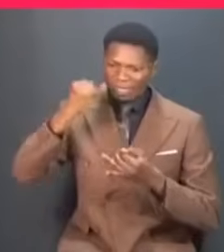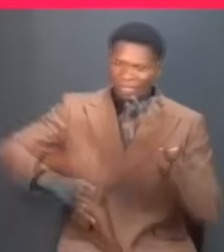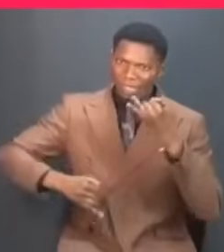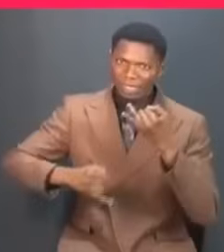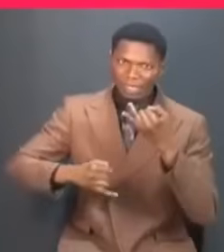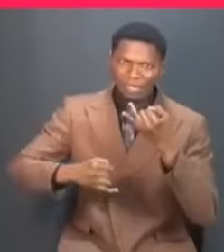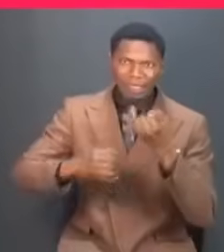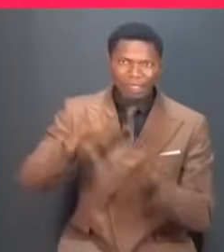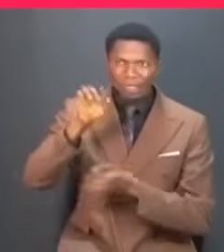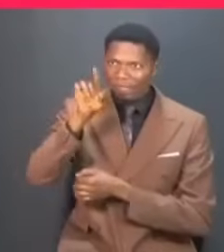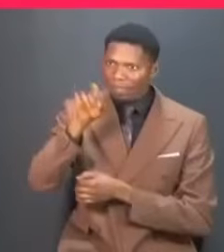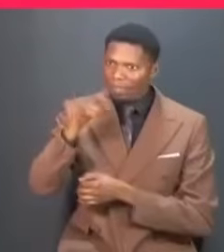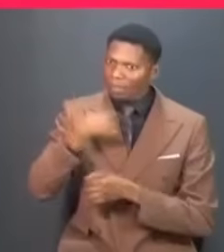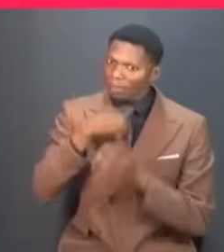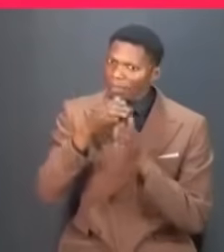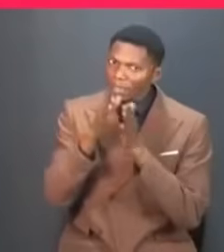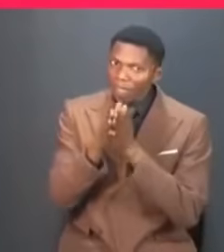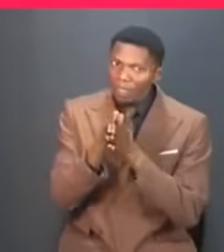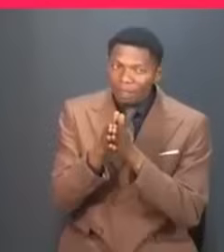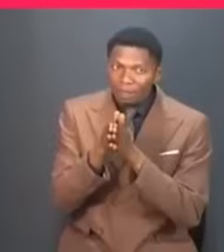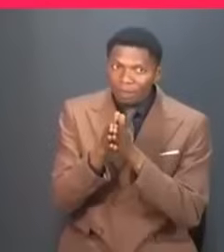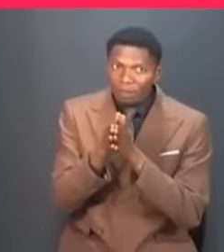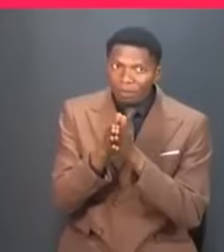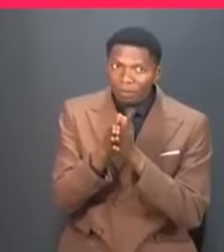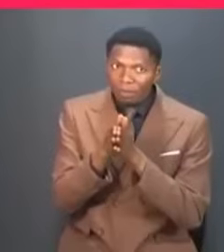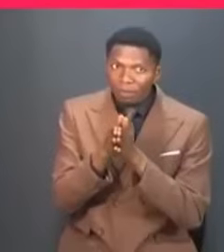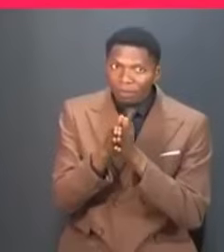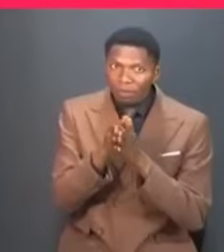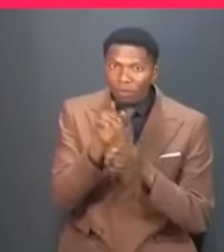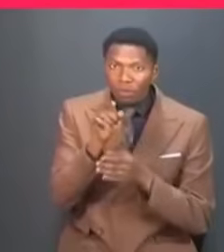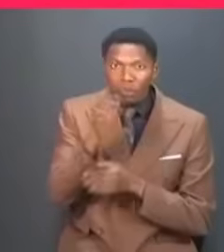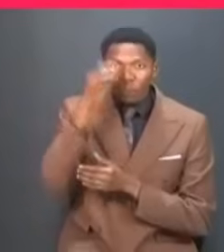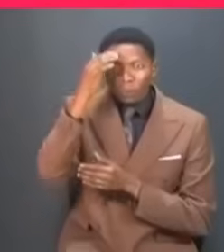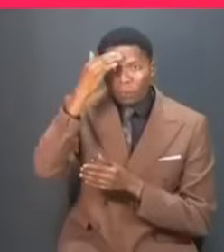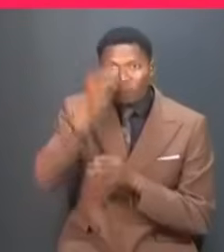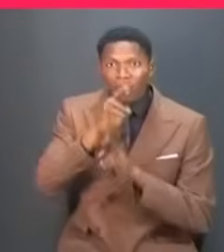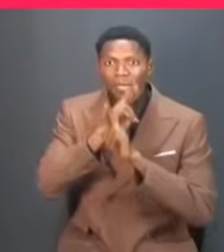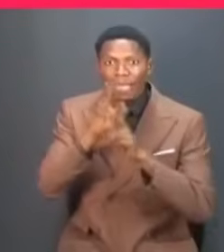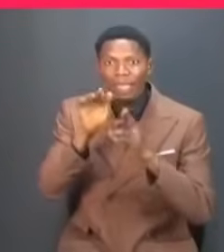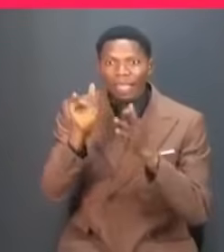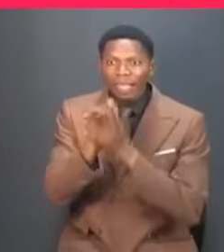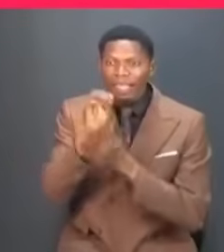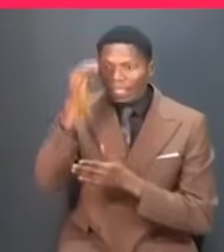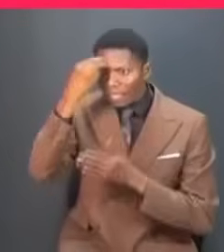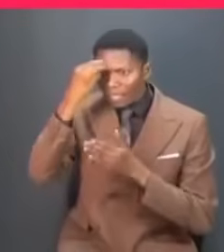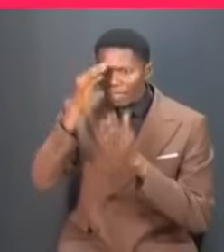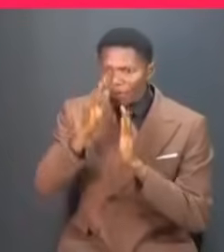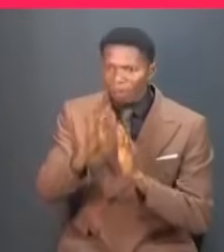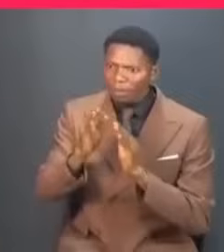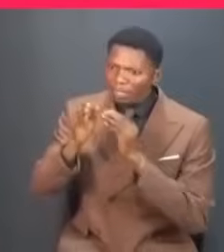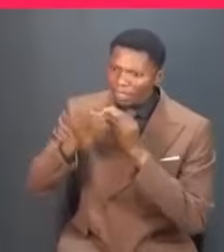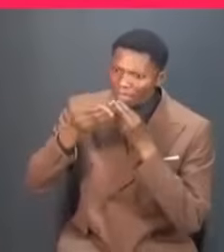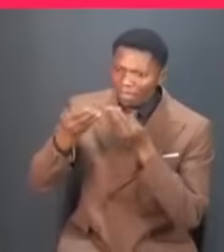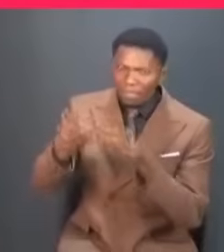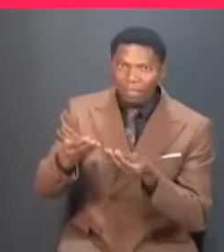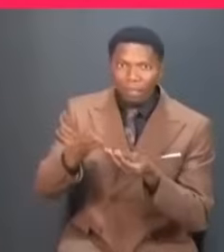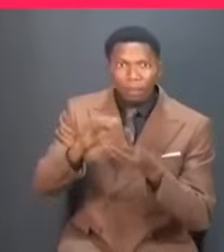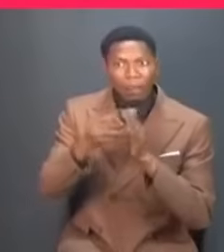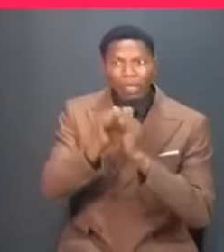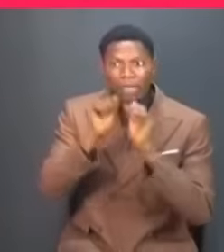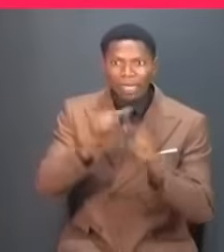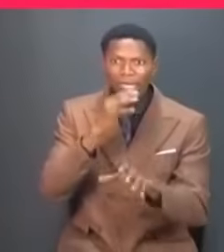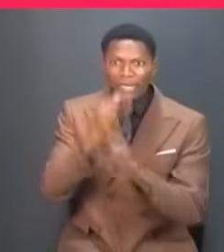I almost asked you, do you know the answer that the minister will give? Because that could trigger